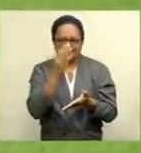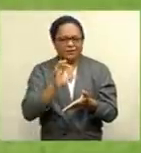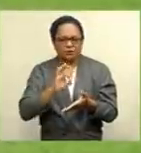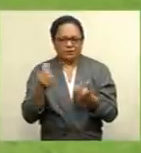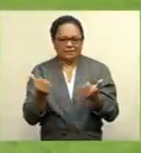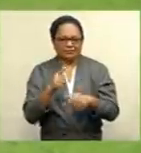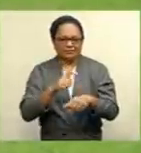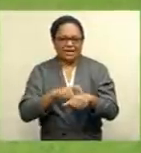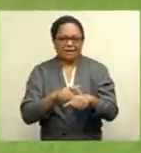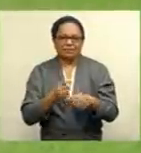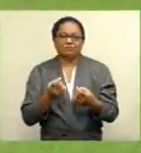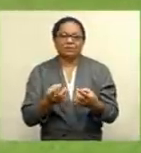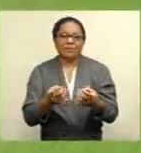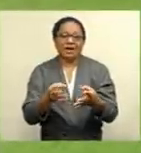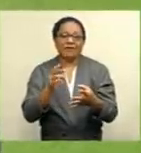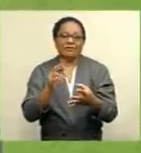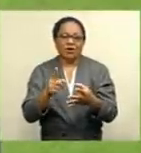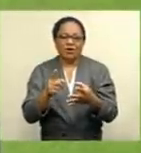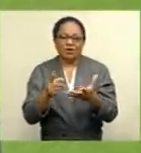tournament. For the Vodafone Cup